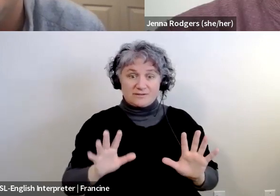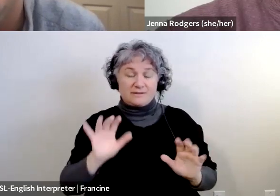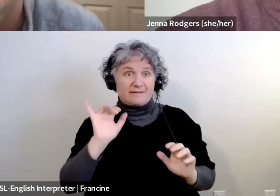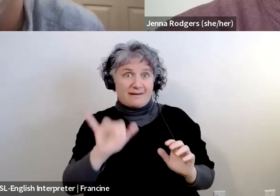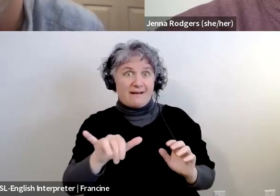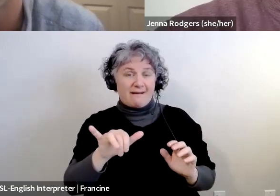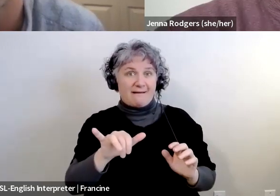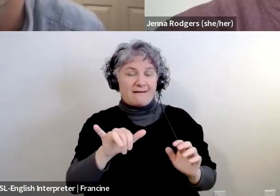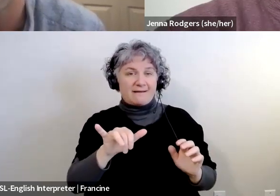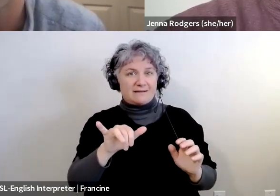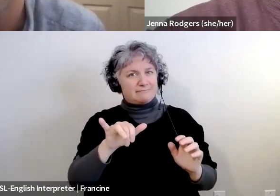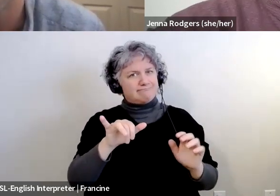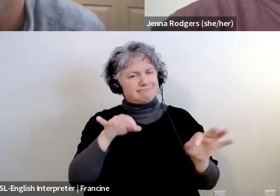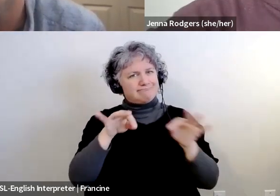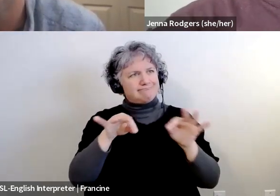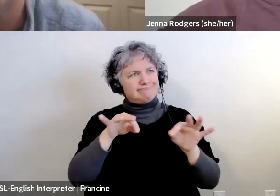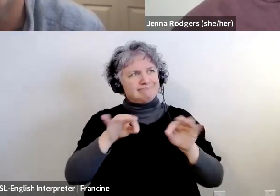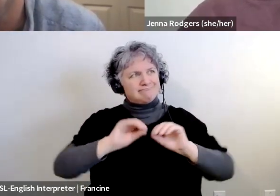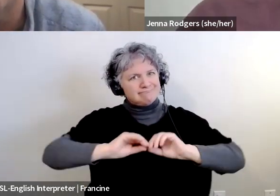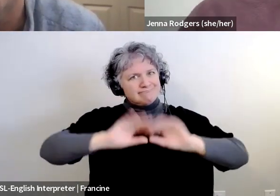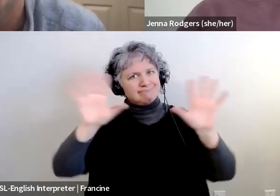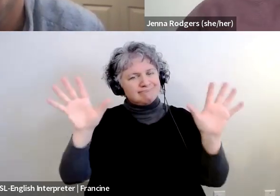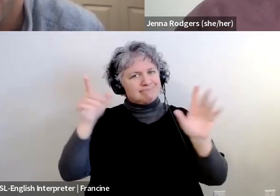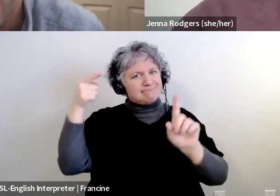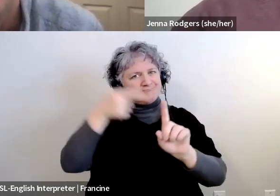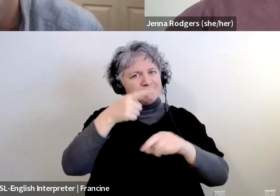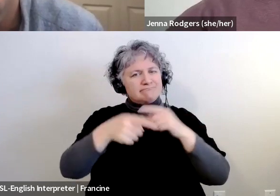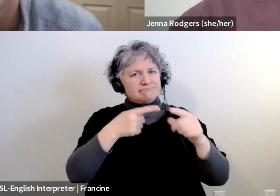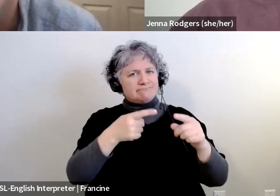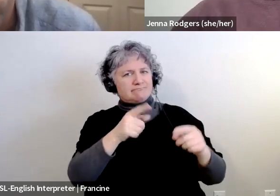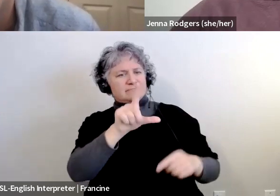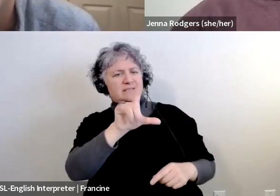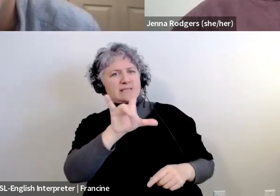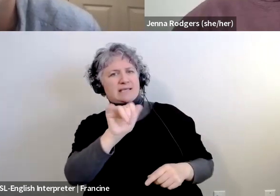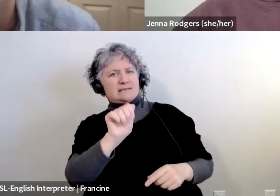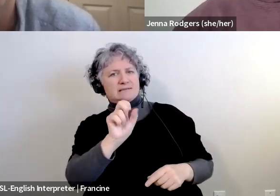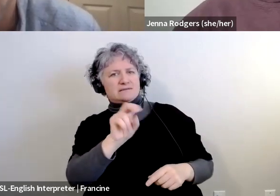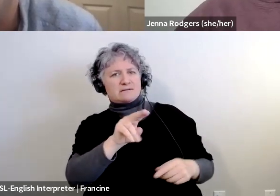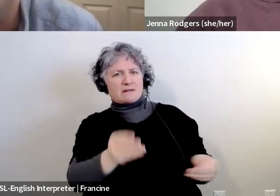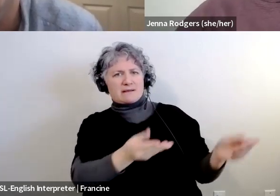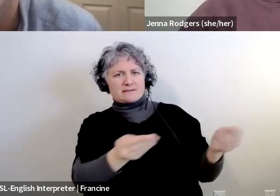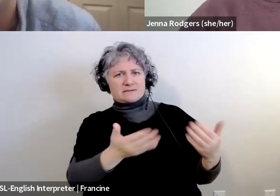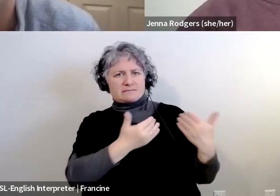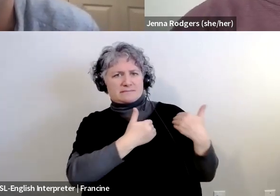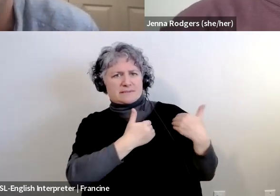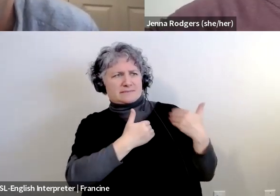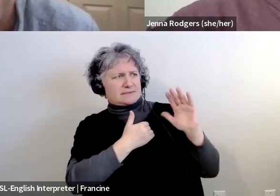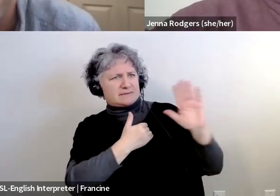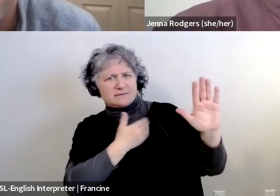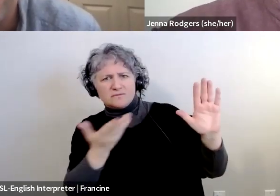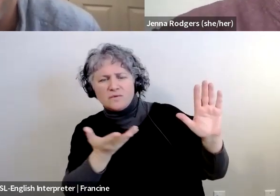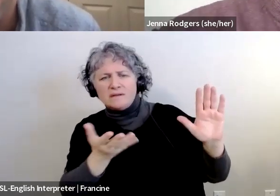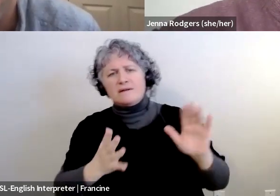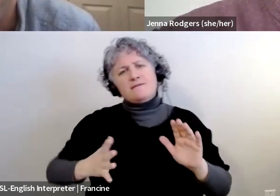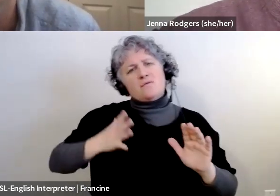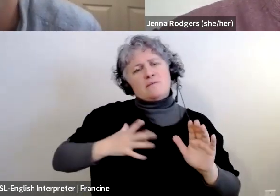a larger point as well around the responsibility of a liaison, what their formal requirements are, and making